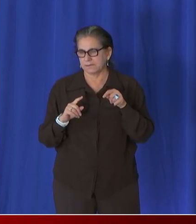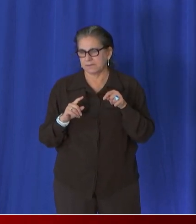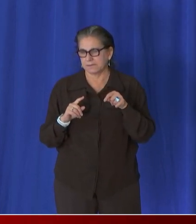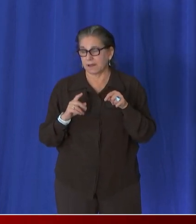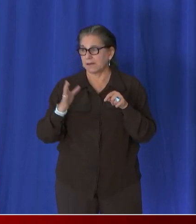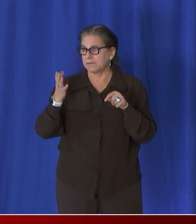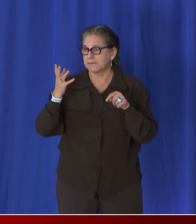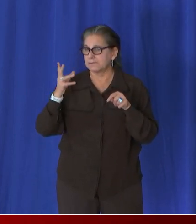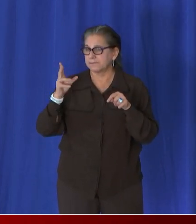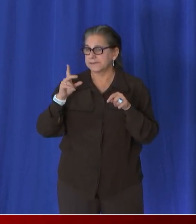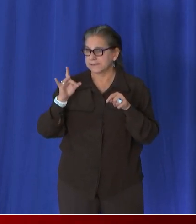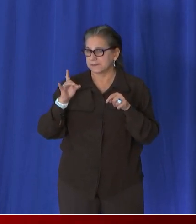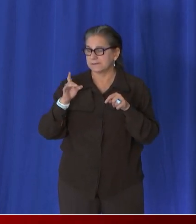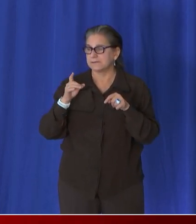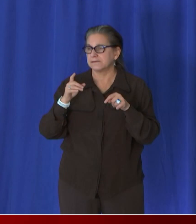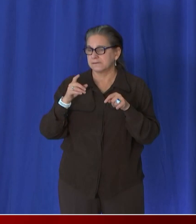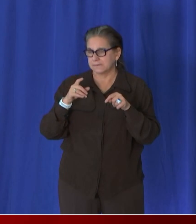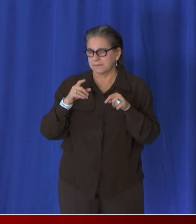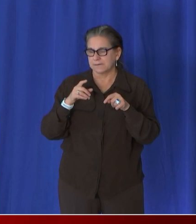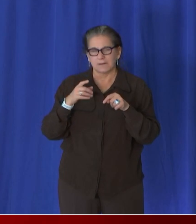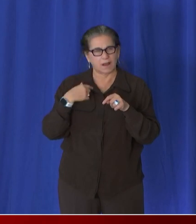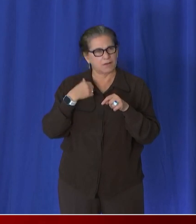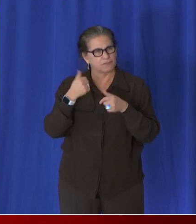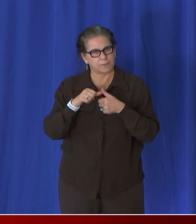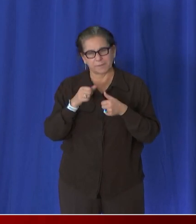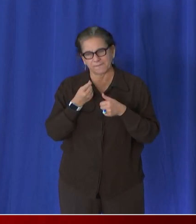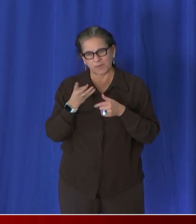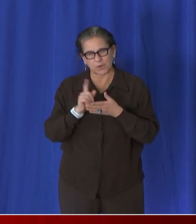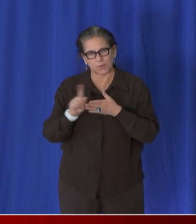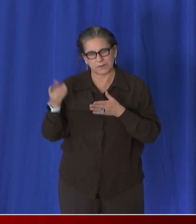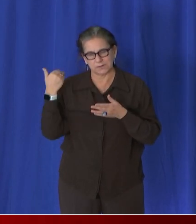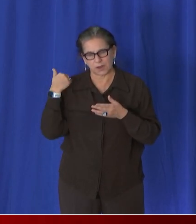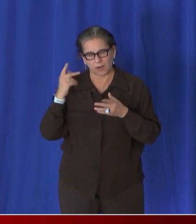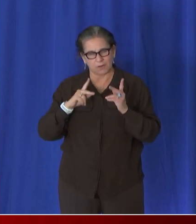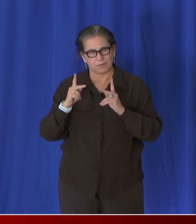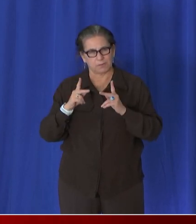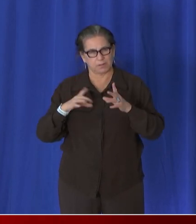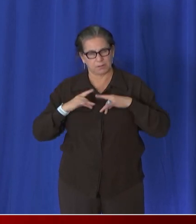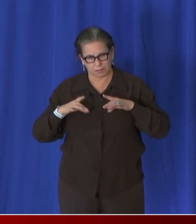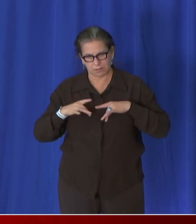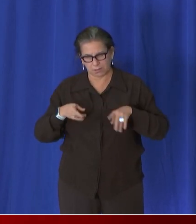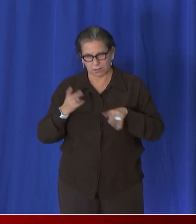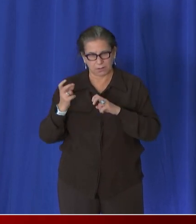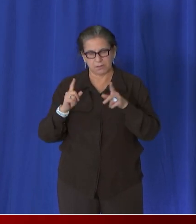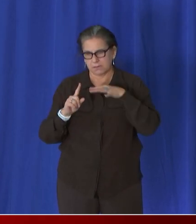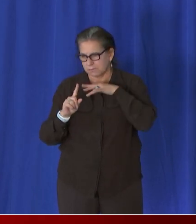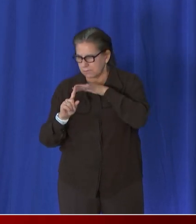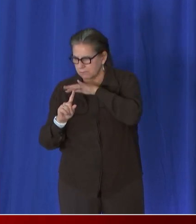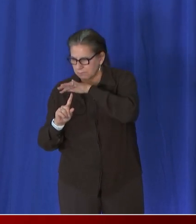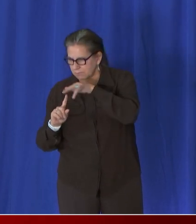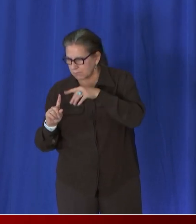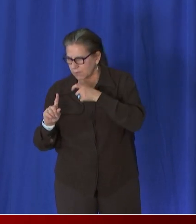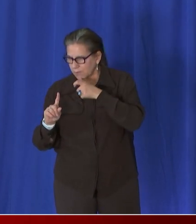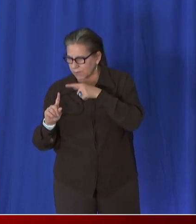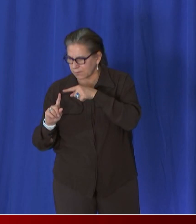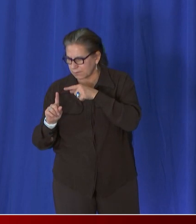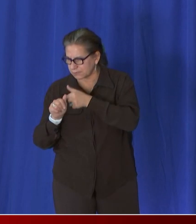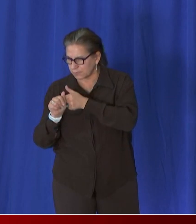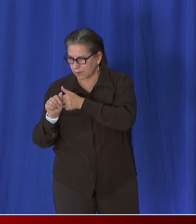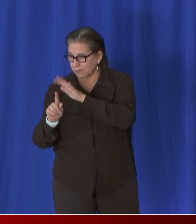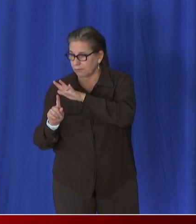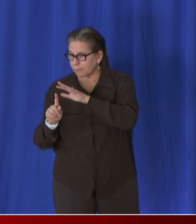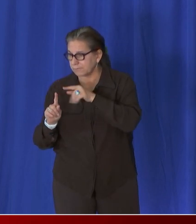tripped automated spam trigger with our vendor. We've resolved that, and individuals can access that system. It didn't impact any of the